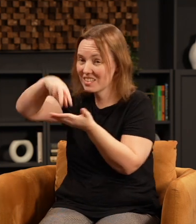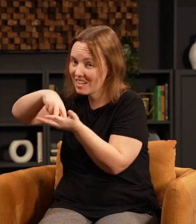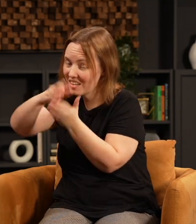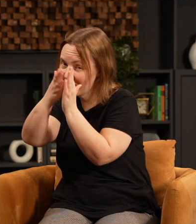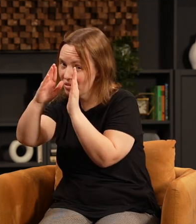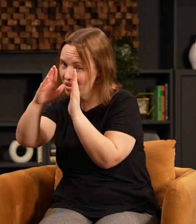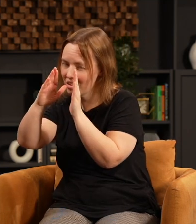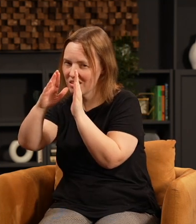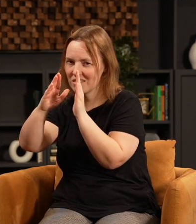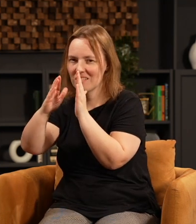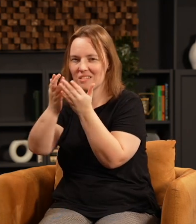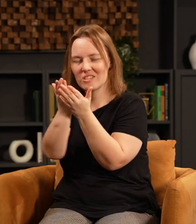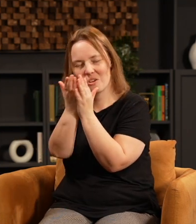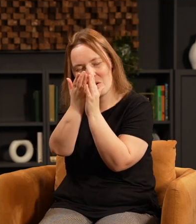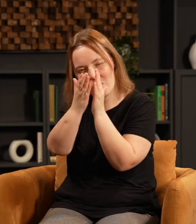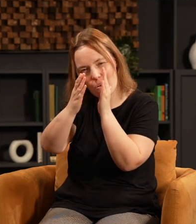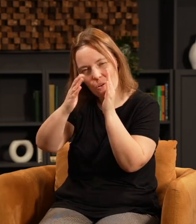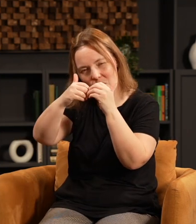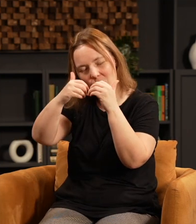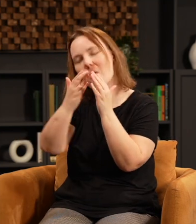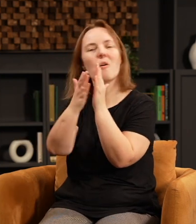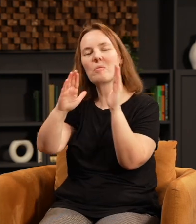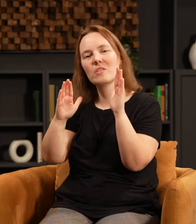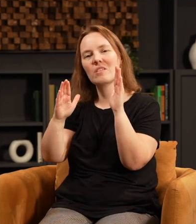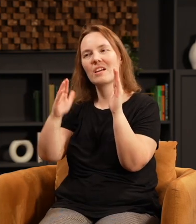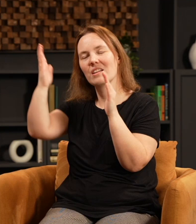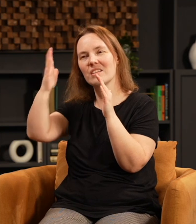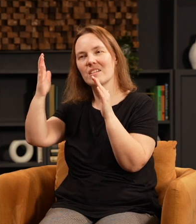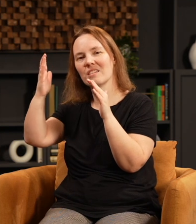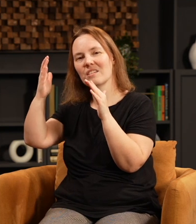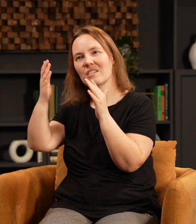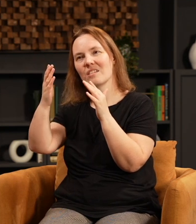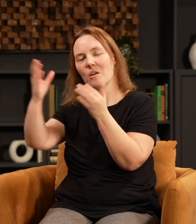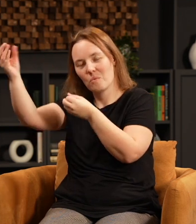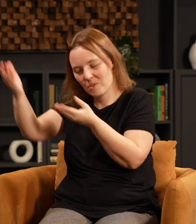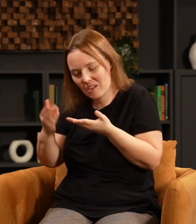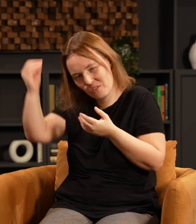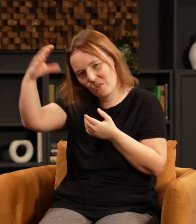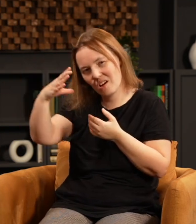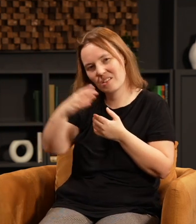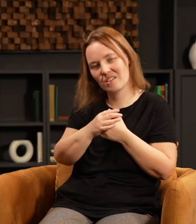I'm standing in the door. Just open it a crack. That's all I'm asking you. And I'll begin to pry it open. I'll give you grace.